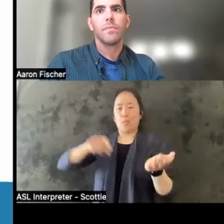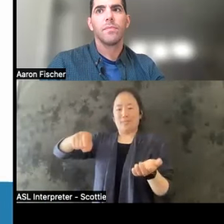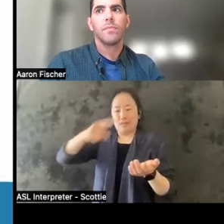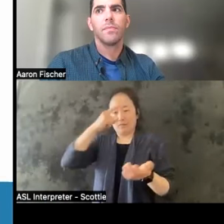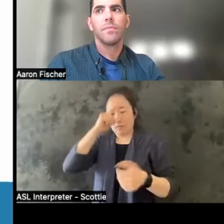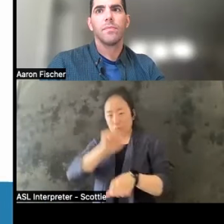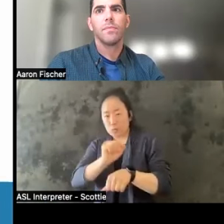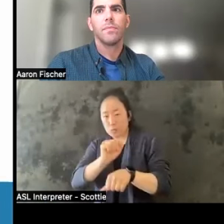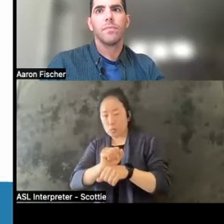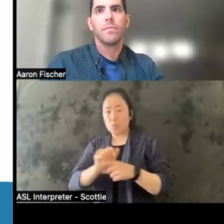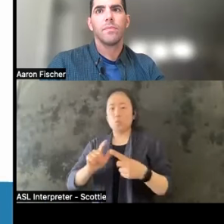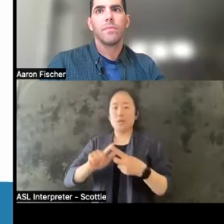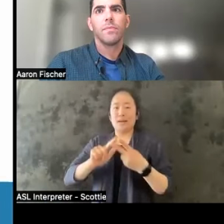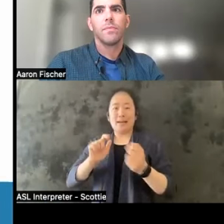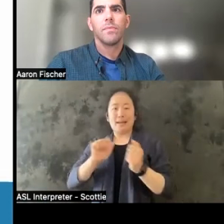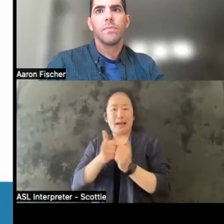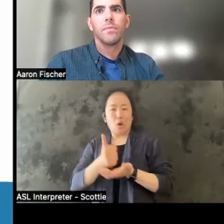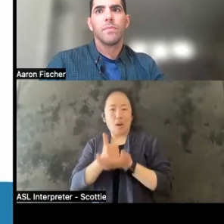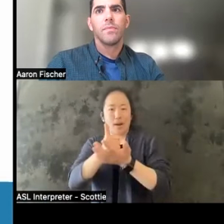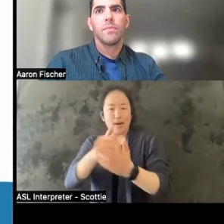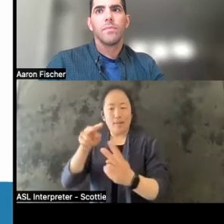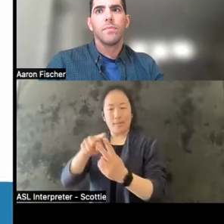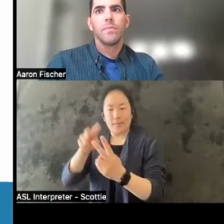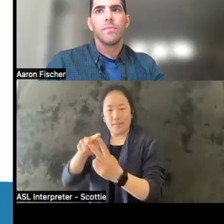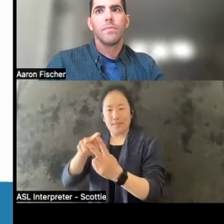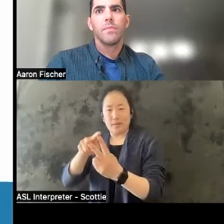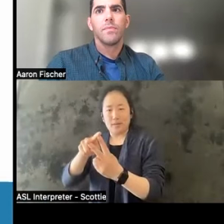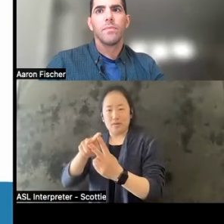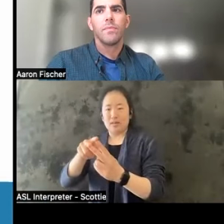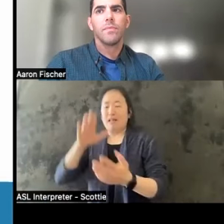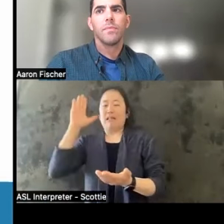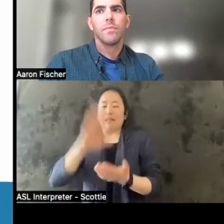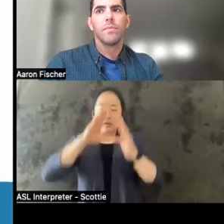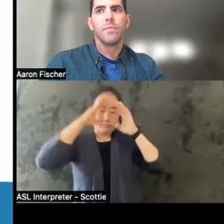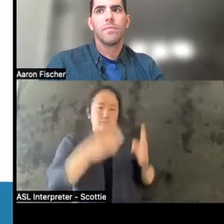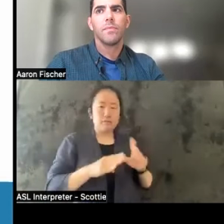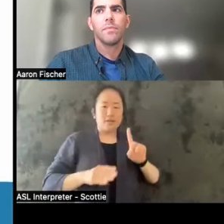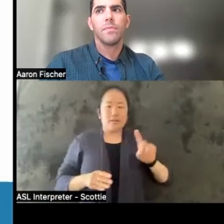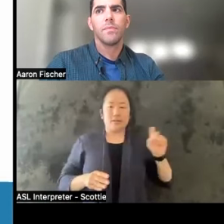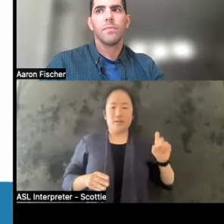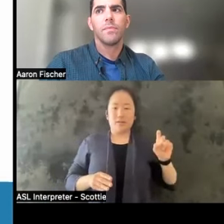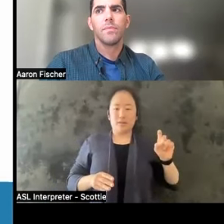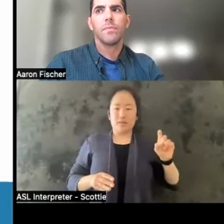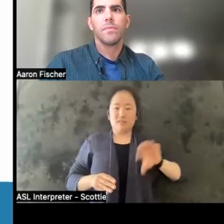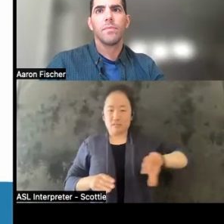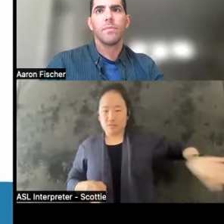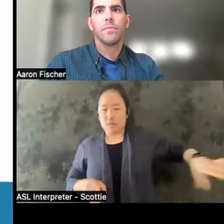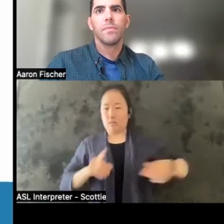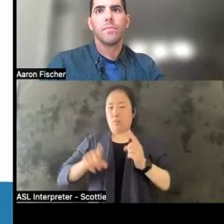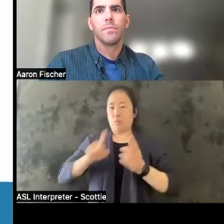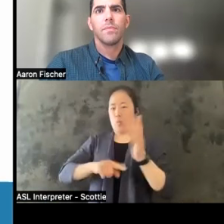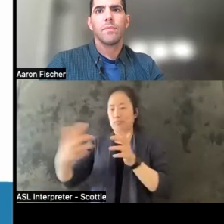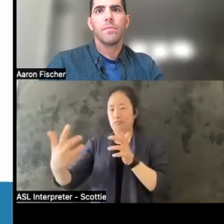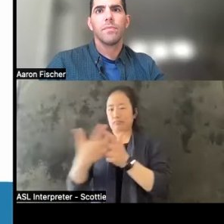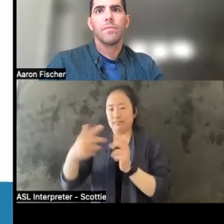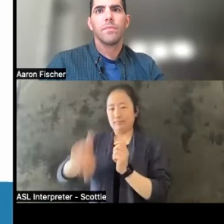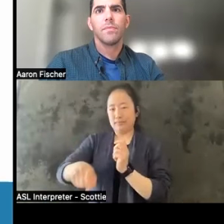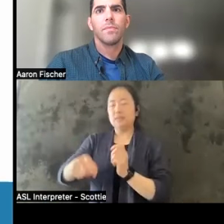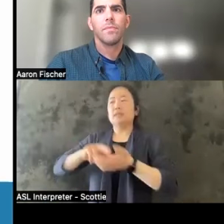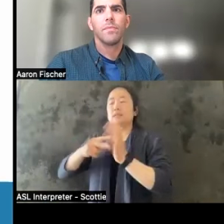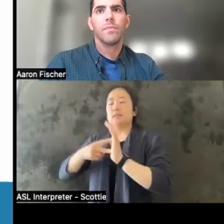their job and not on the diagnosis will make it more likely that that information will be appropriately limited at the